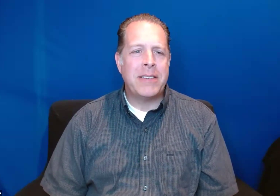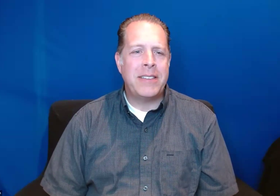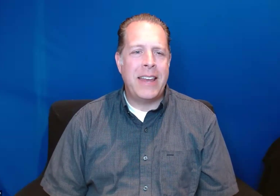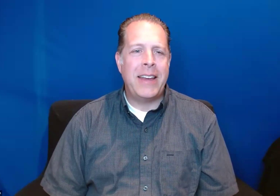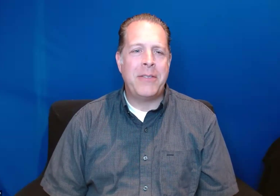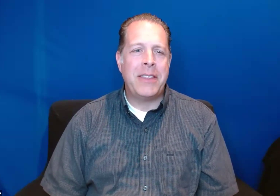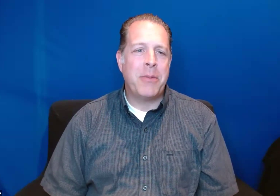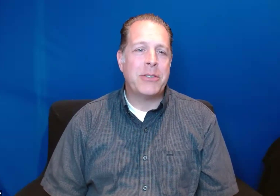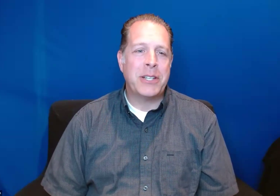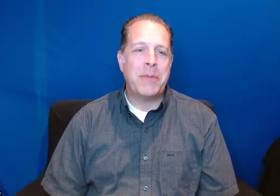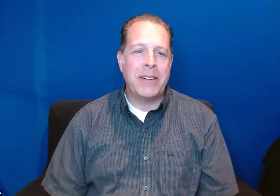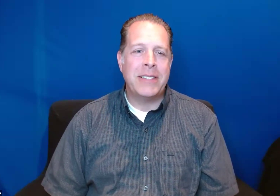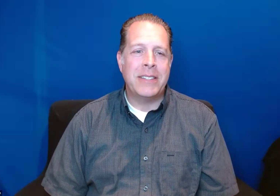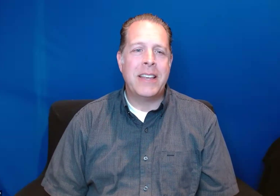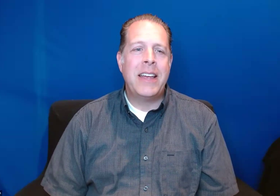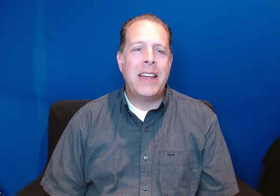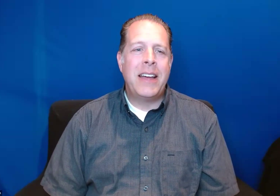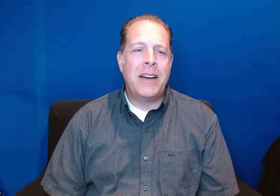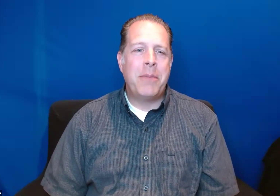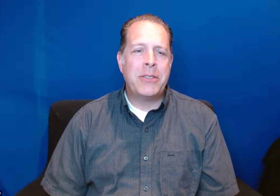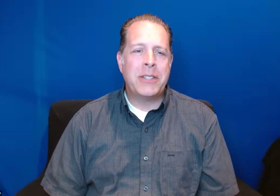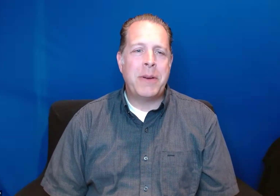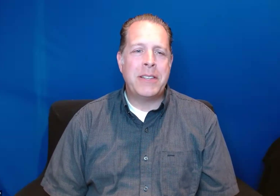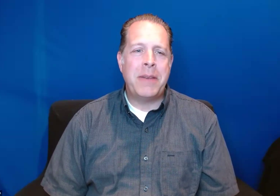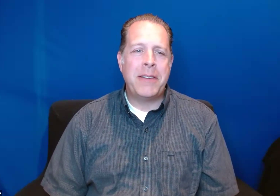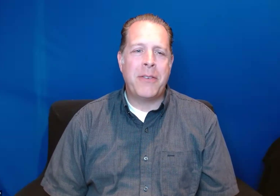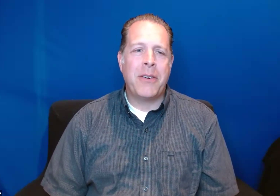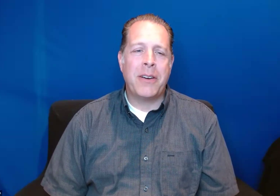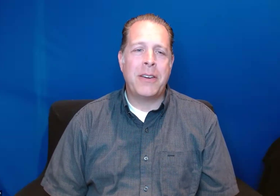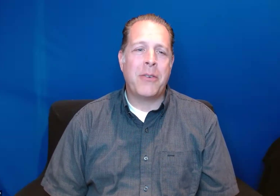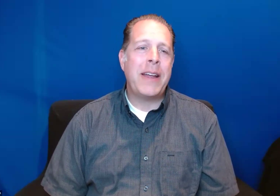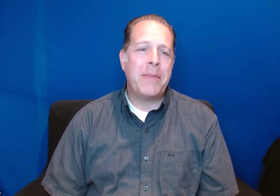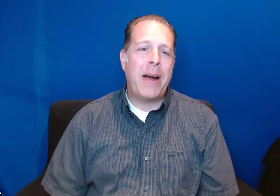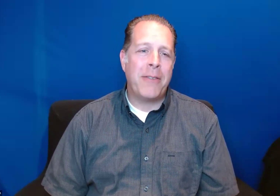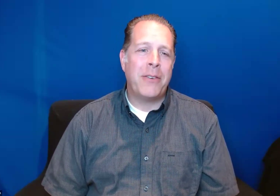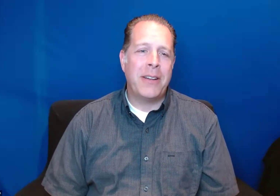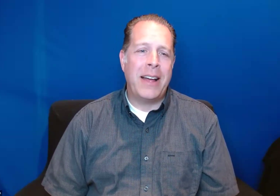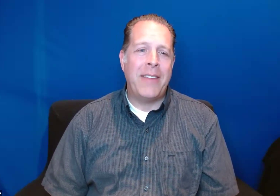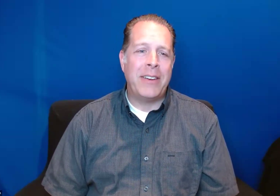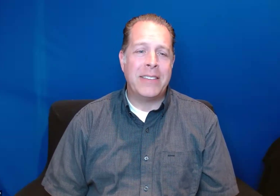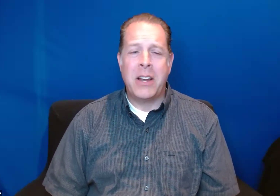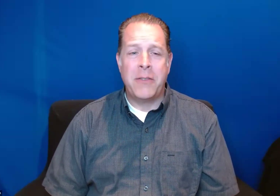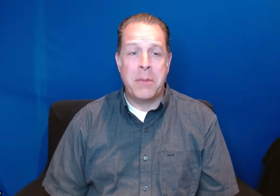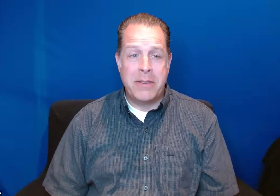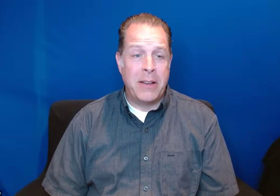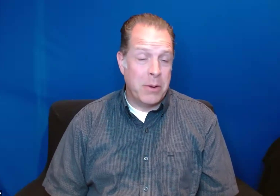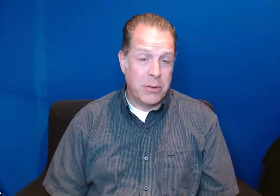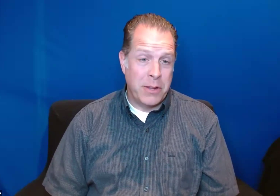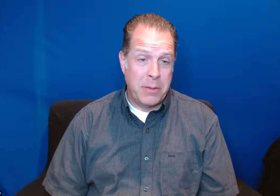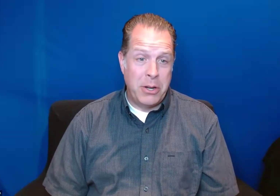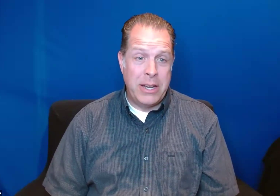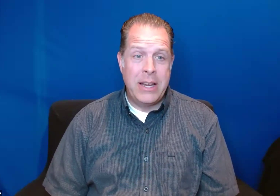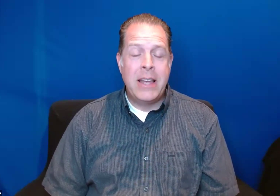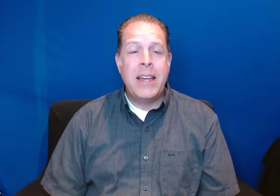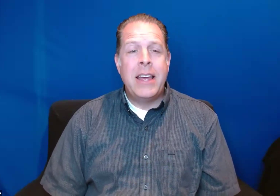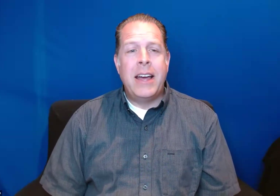talked about today with the personal experiences. Personal experiences make for great, powerful advocates, not only for themselves, but also for